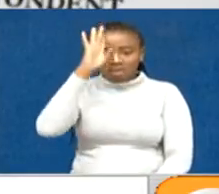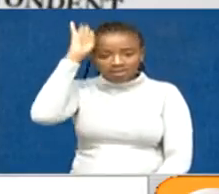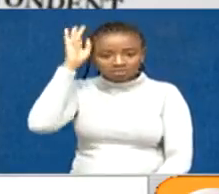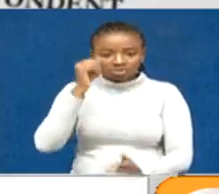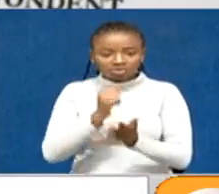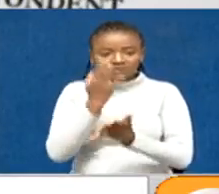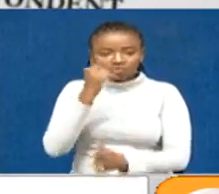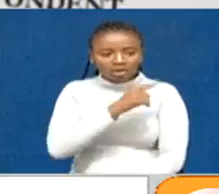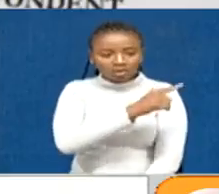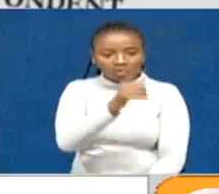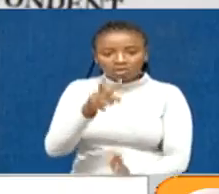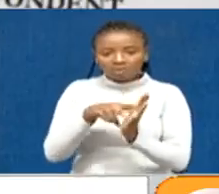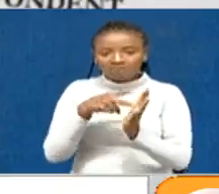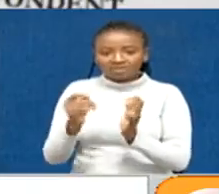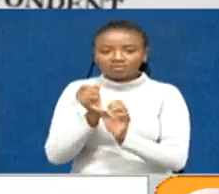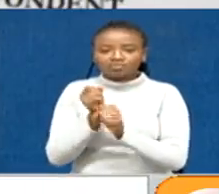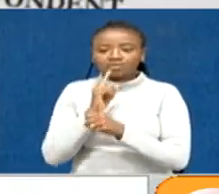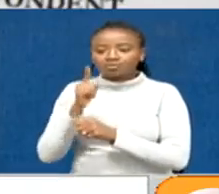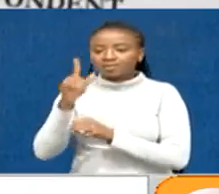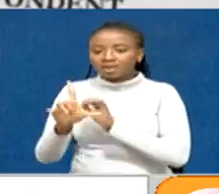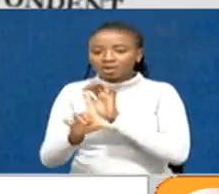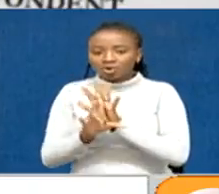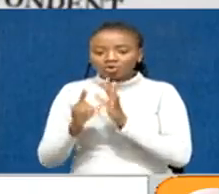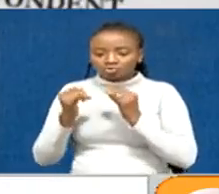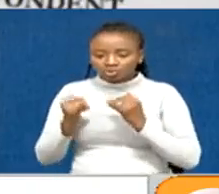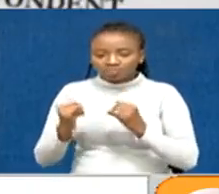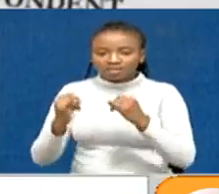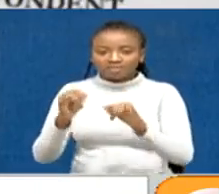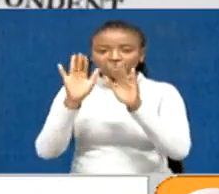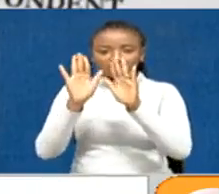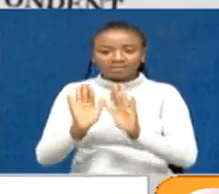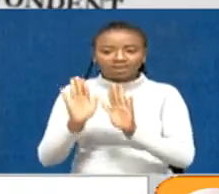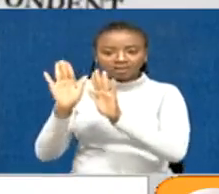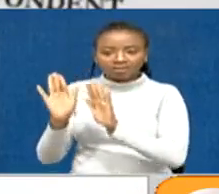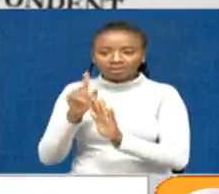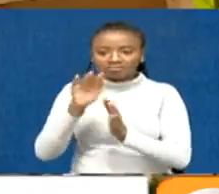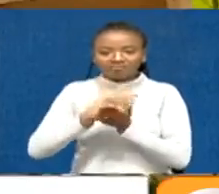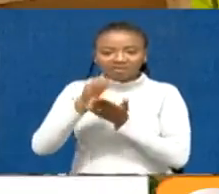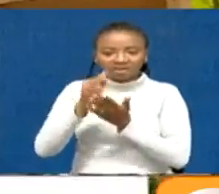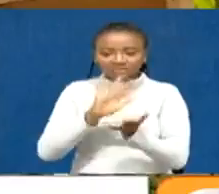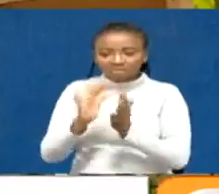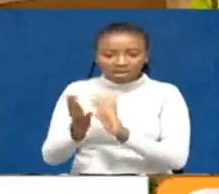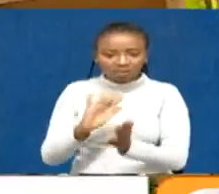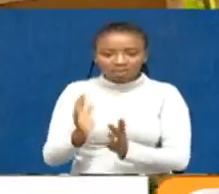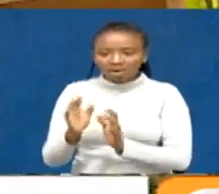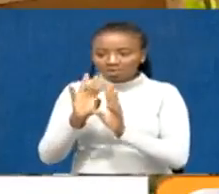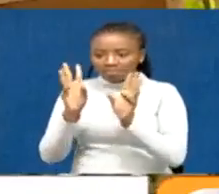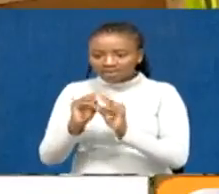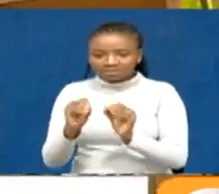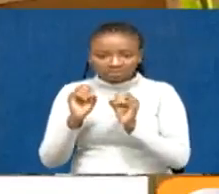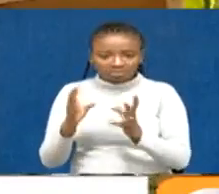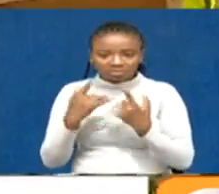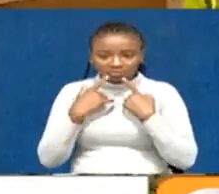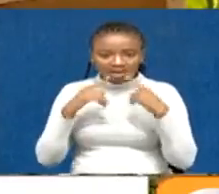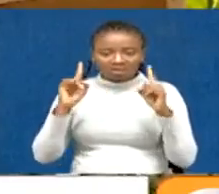for failure to ensure the election finance and campaigning regulations were in place before the August polls. In its prayers,